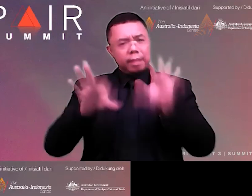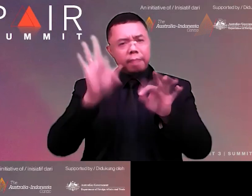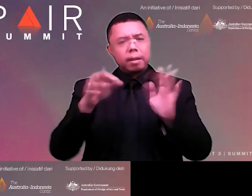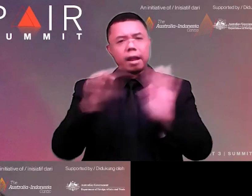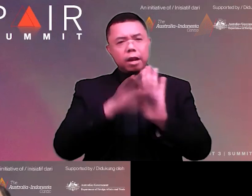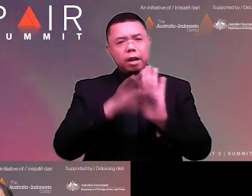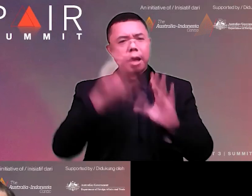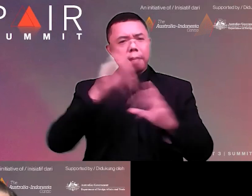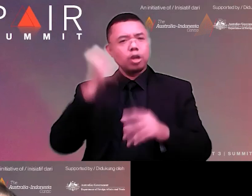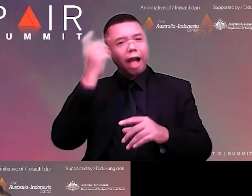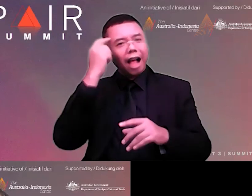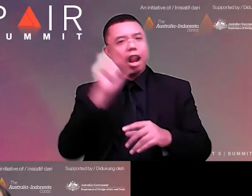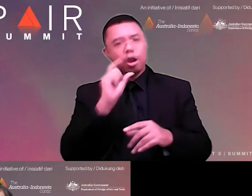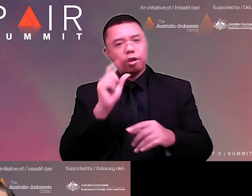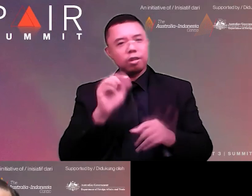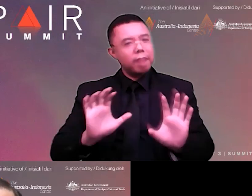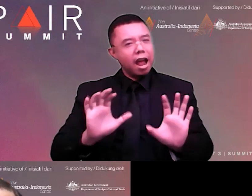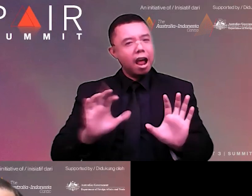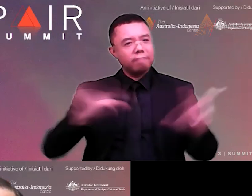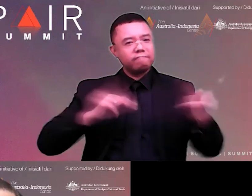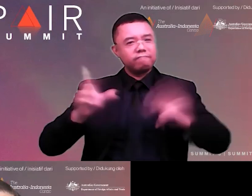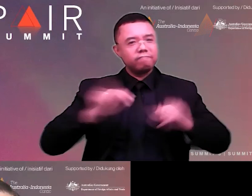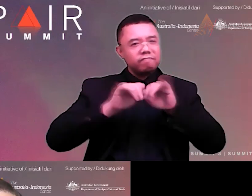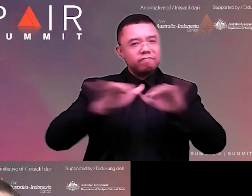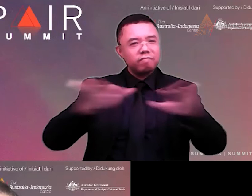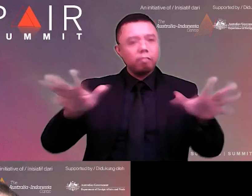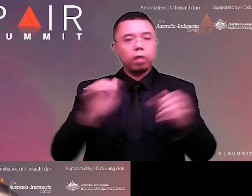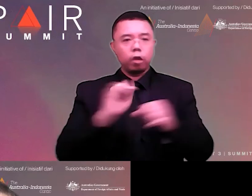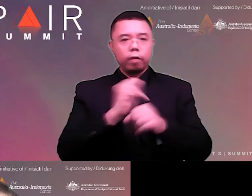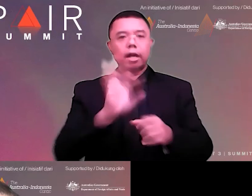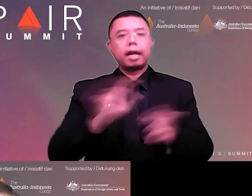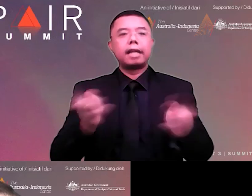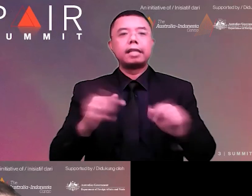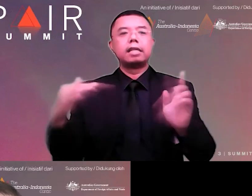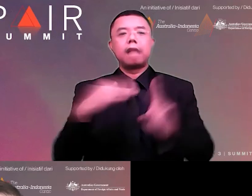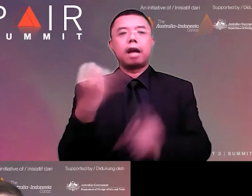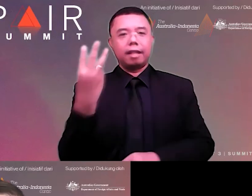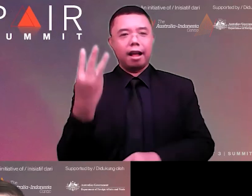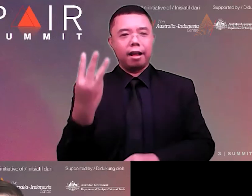further wave? So Helen, I think I'll leave it there. Thank you for the opportunity.